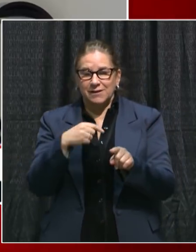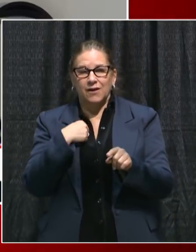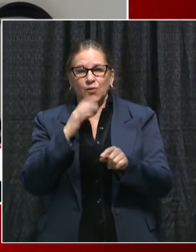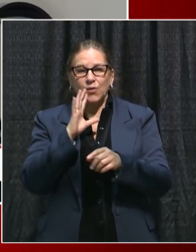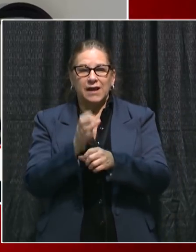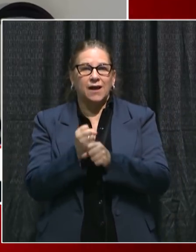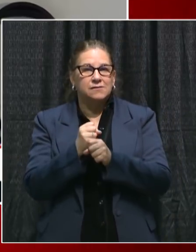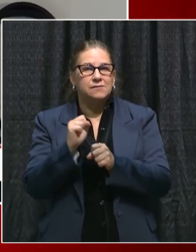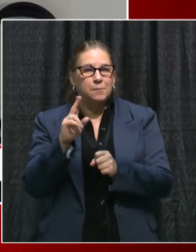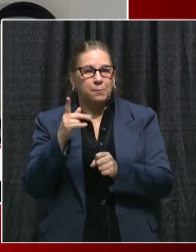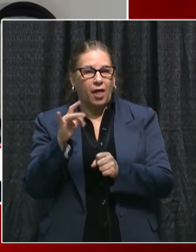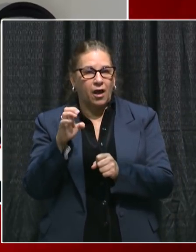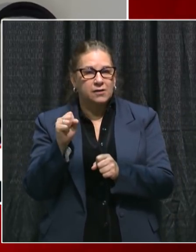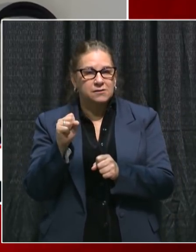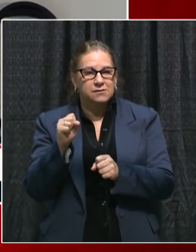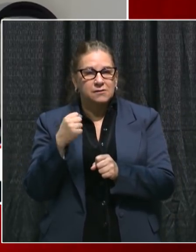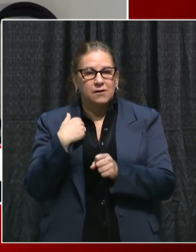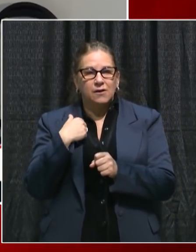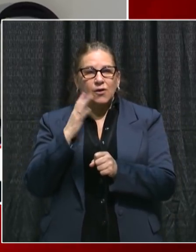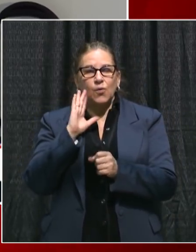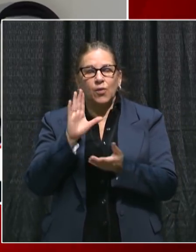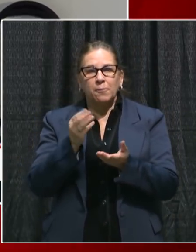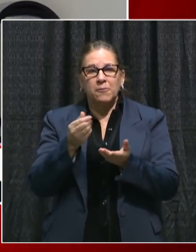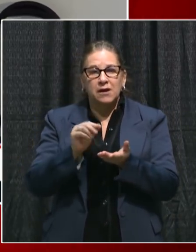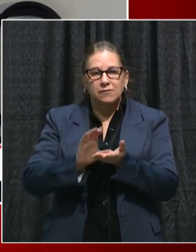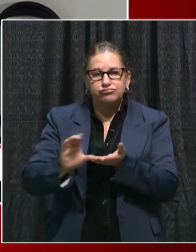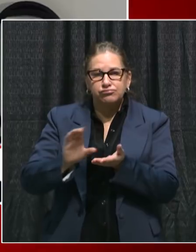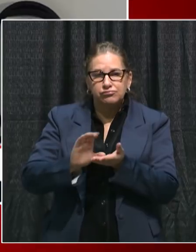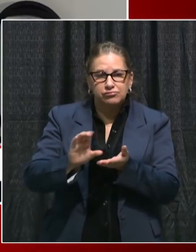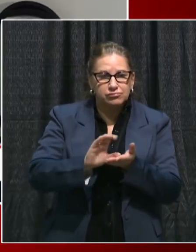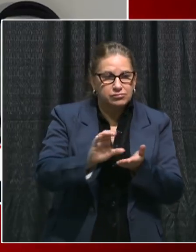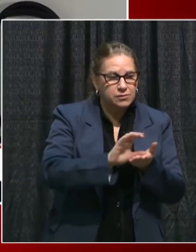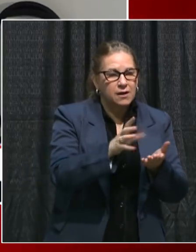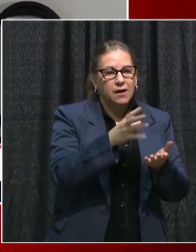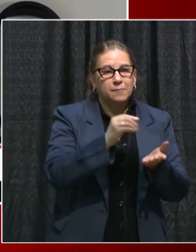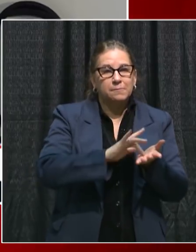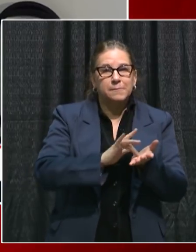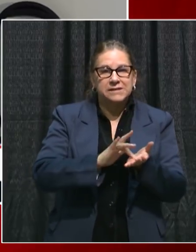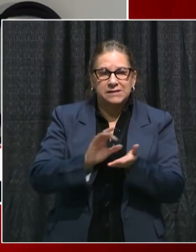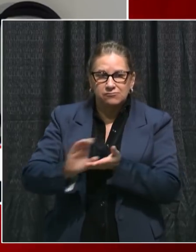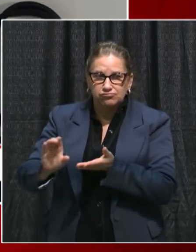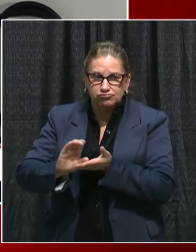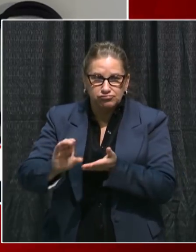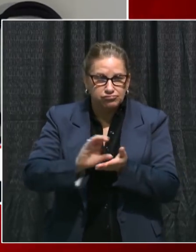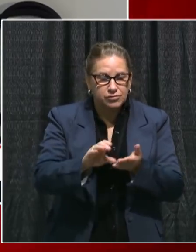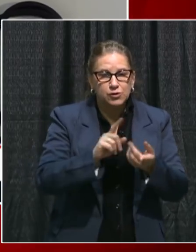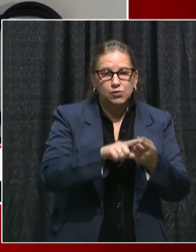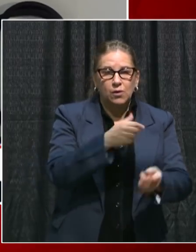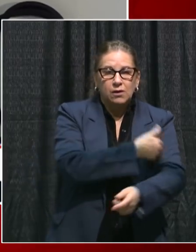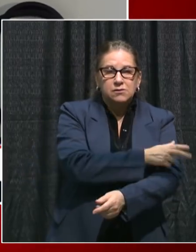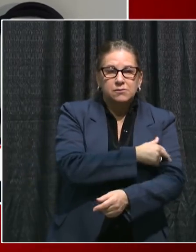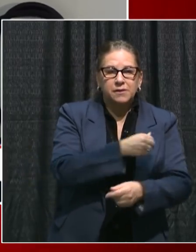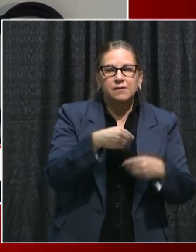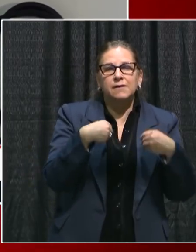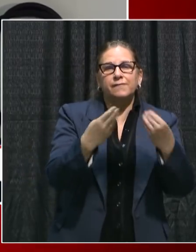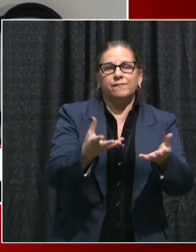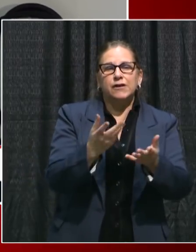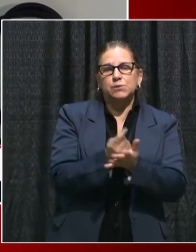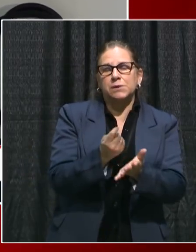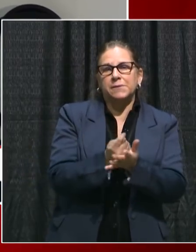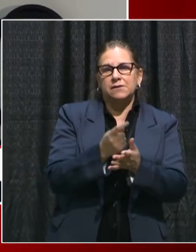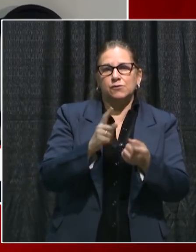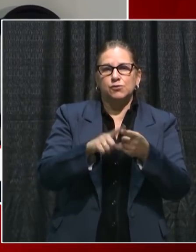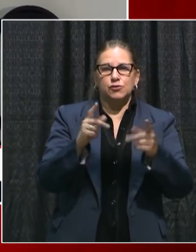allocation plans to all of our hospitals based on their current treatment of COVID-19